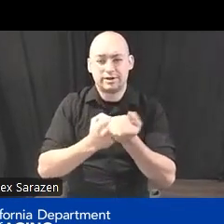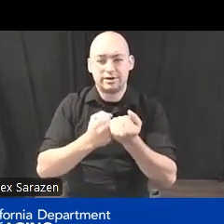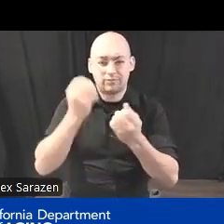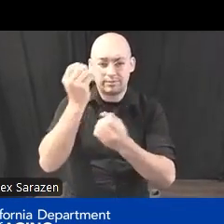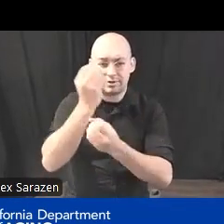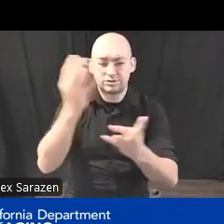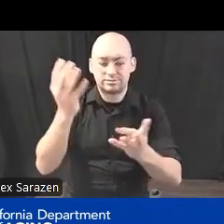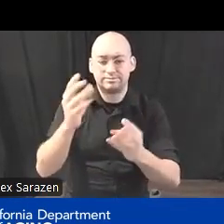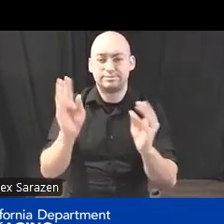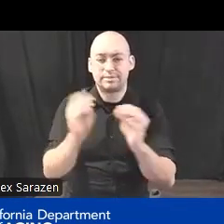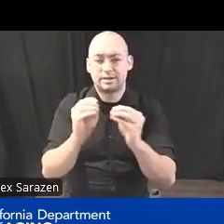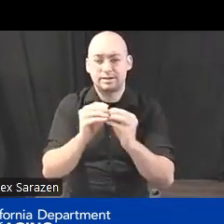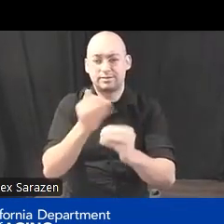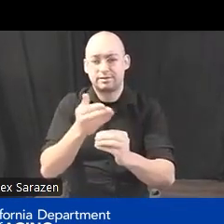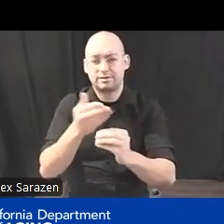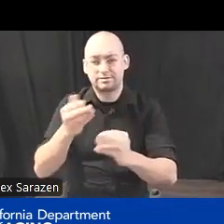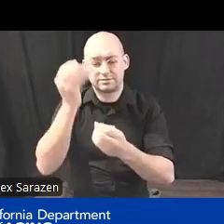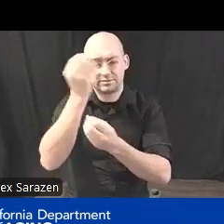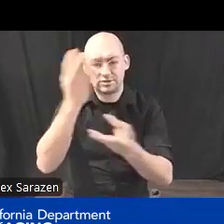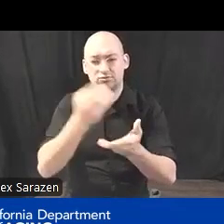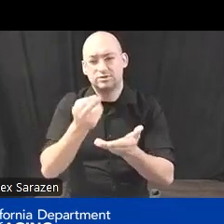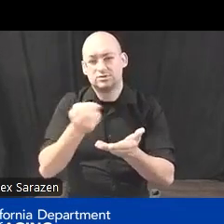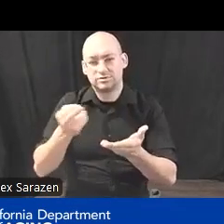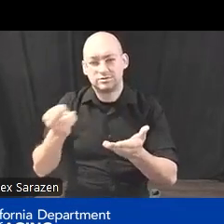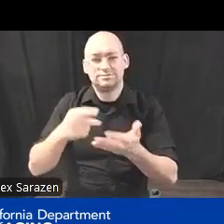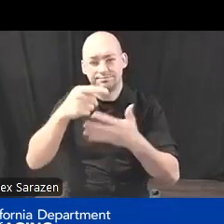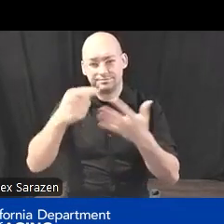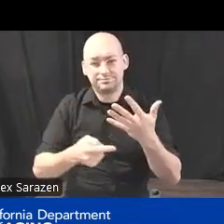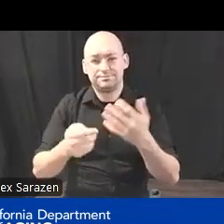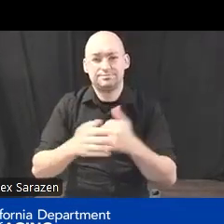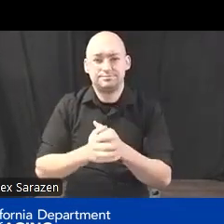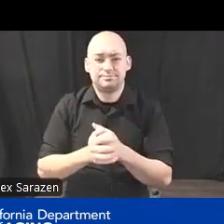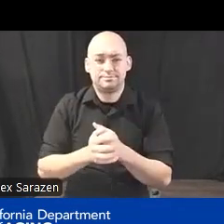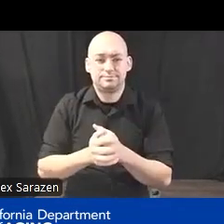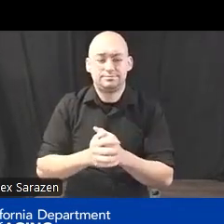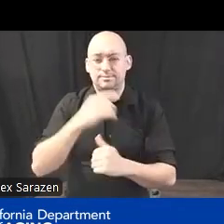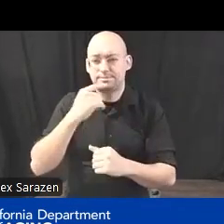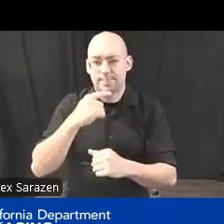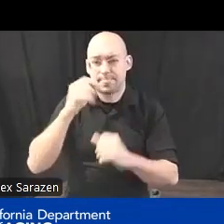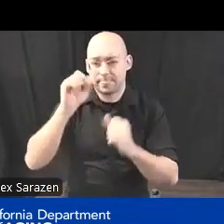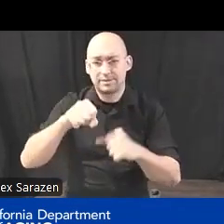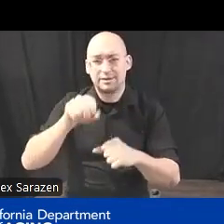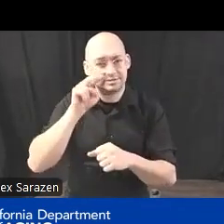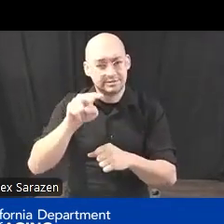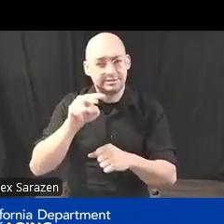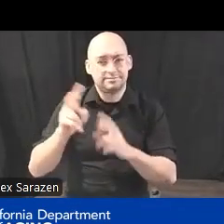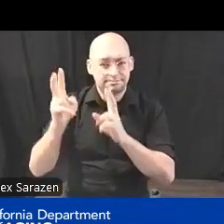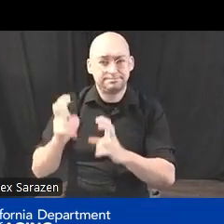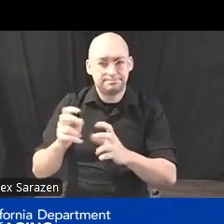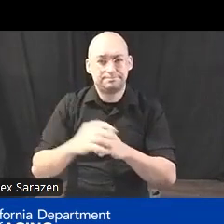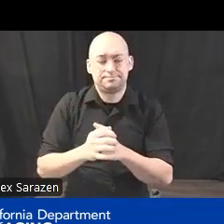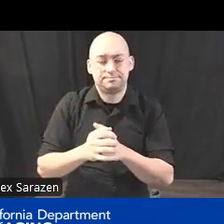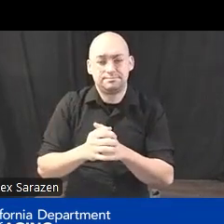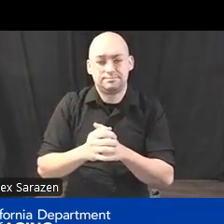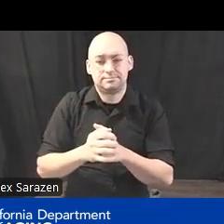materials, information, resources, etc. And the public is able to view that information. The